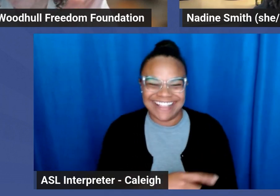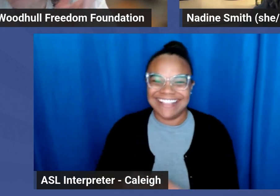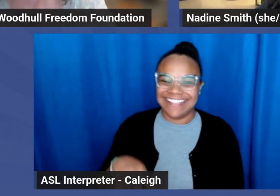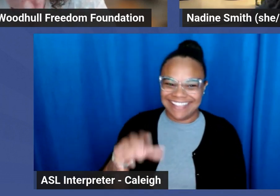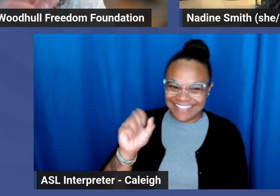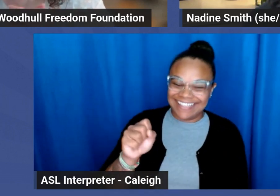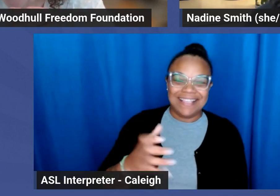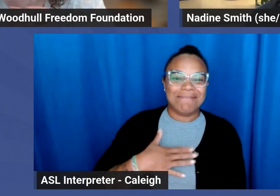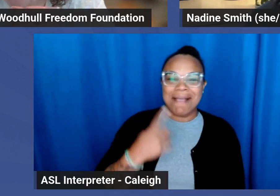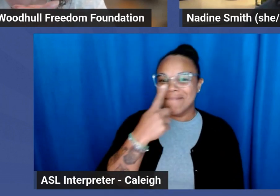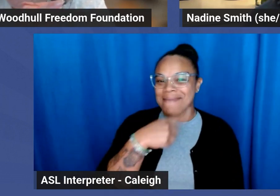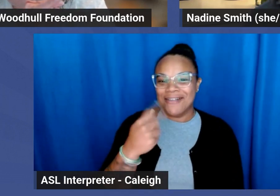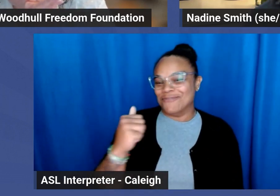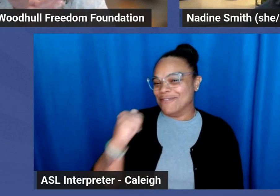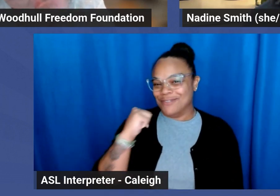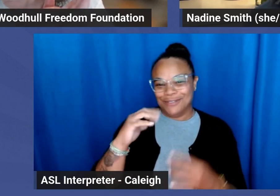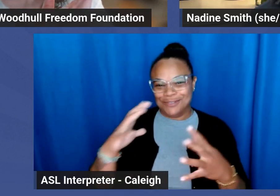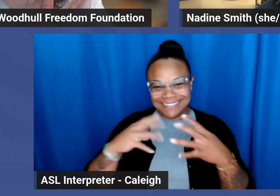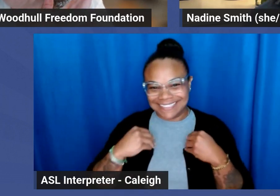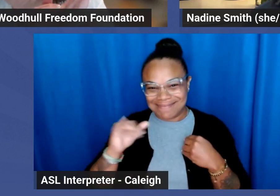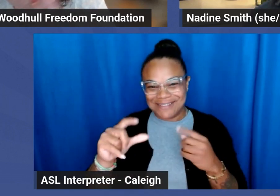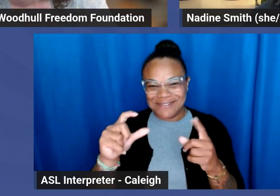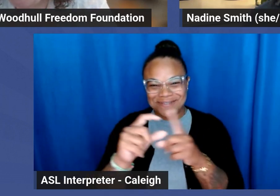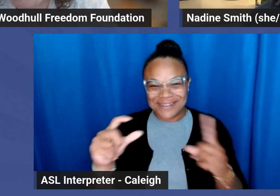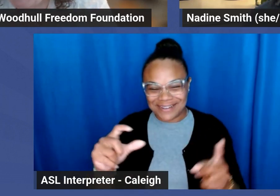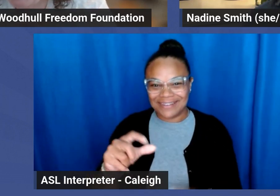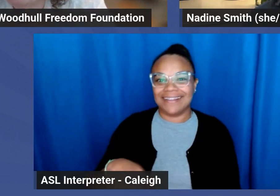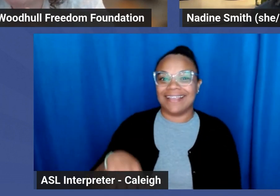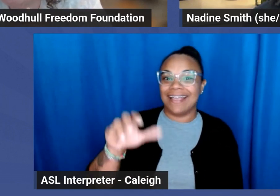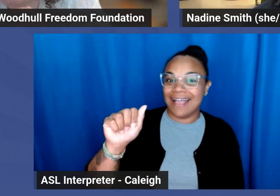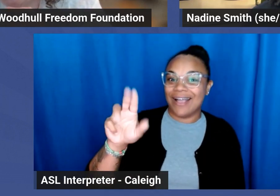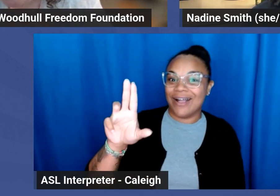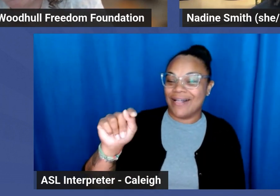My mouth refused to wrap itself around it. Yes.